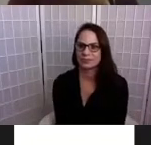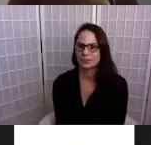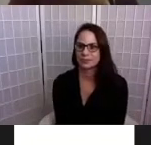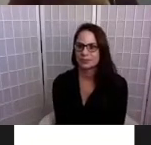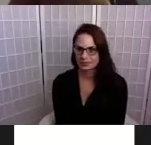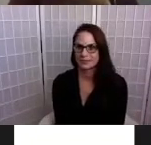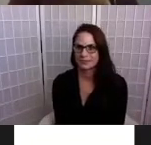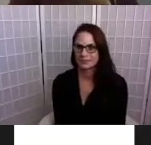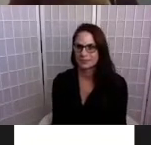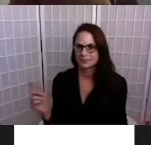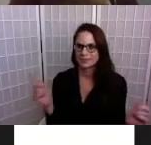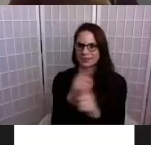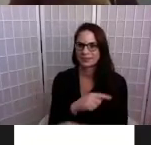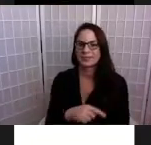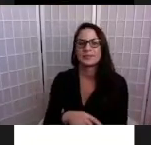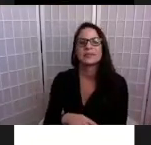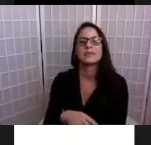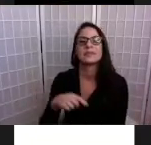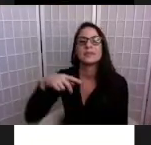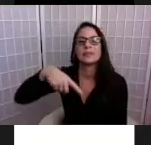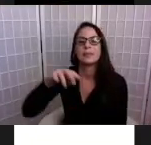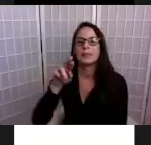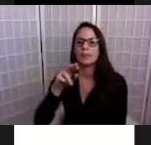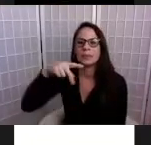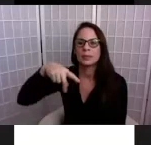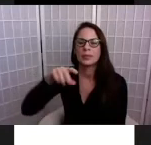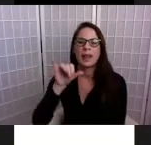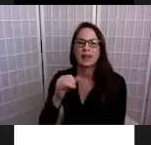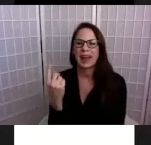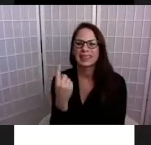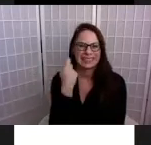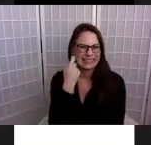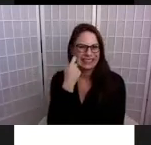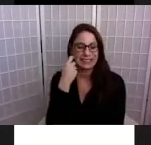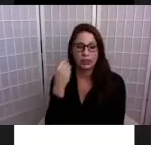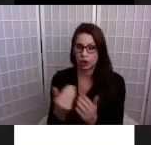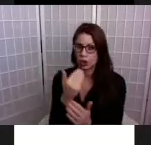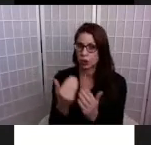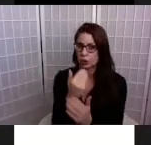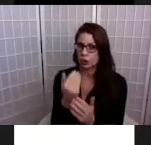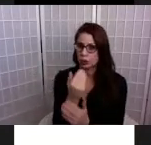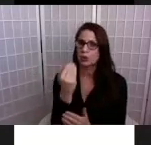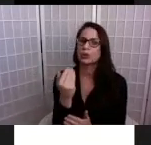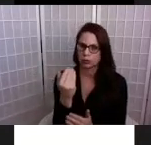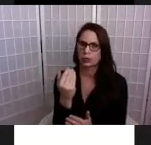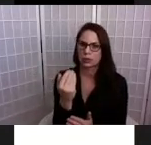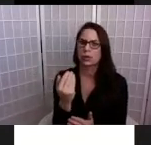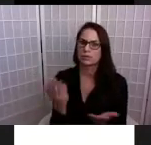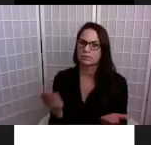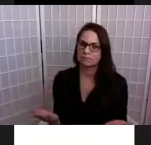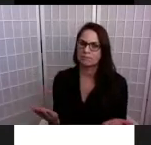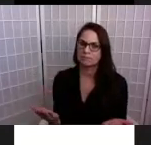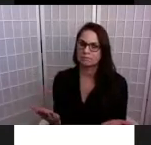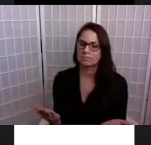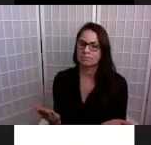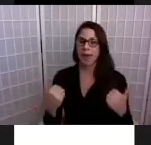plasma. And this is something that's relatively new. Again, there are